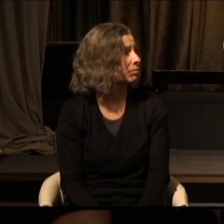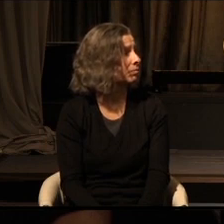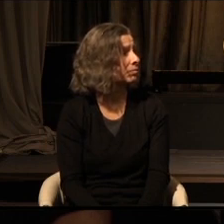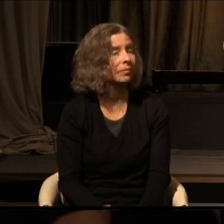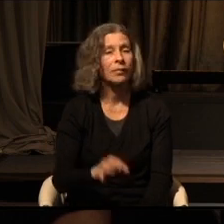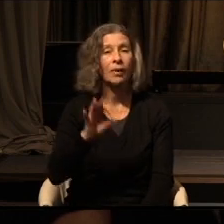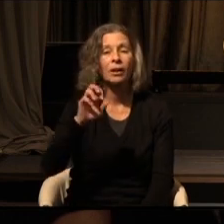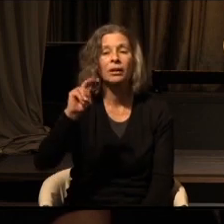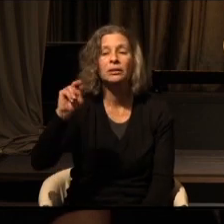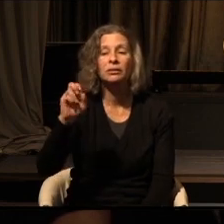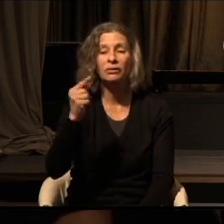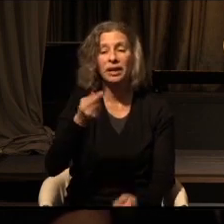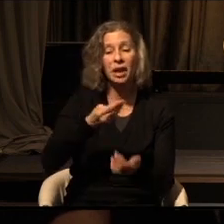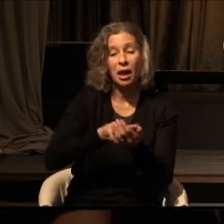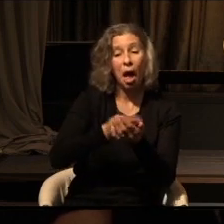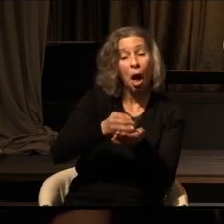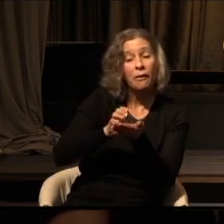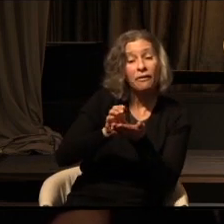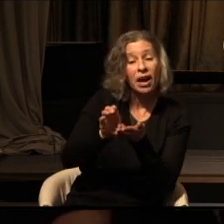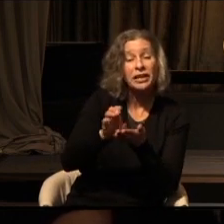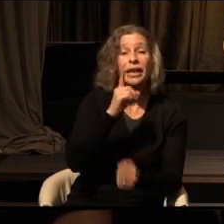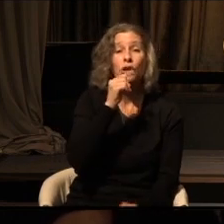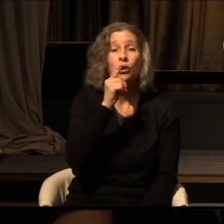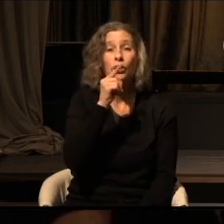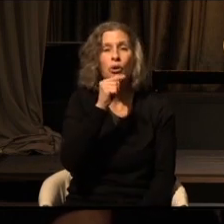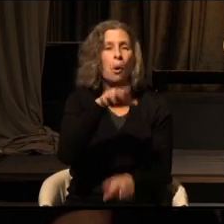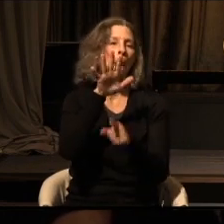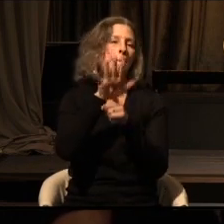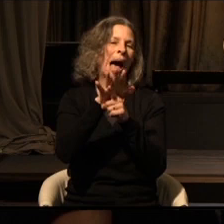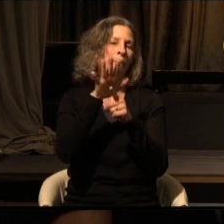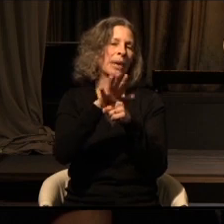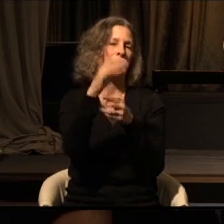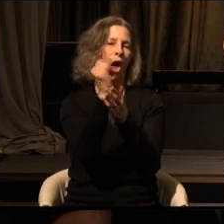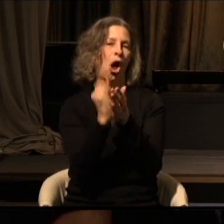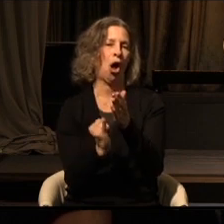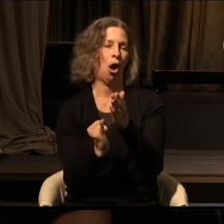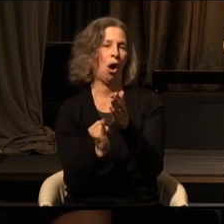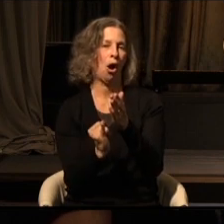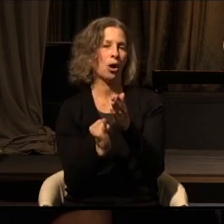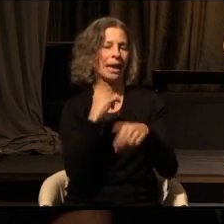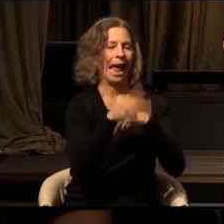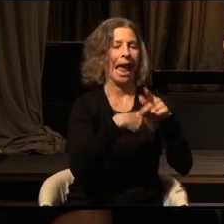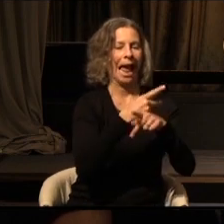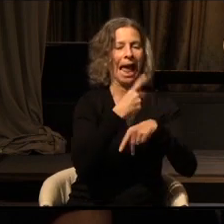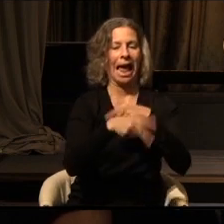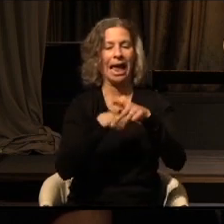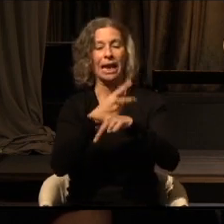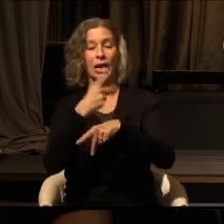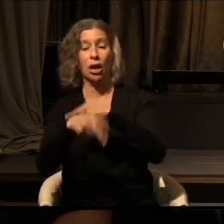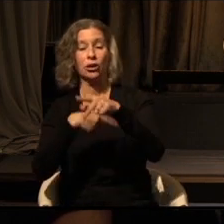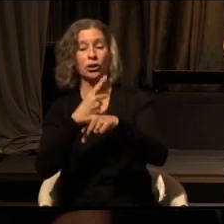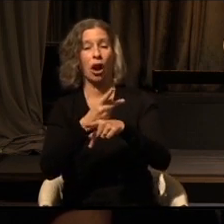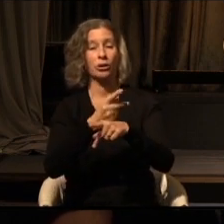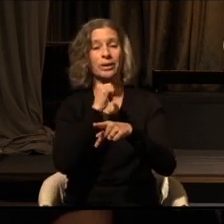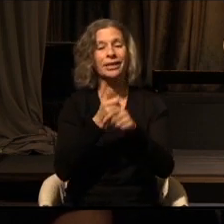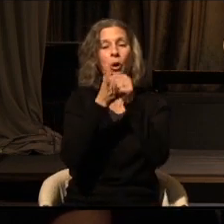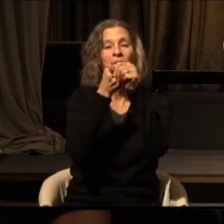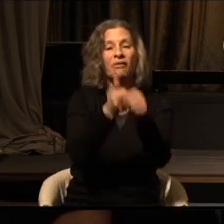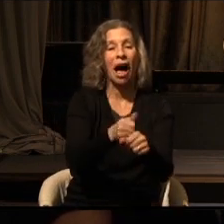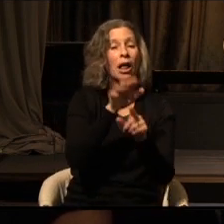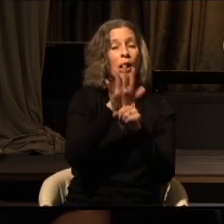Funding is generally given to mainstream majority art forms, and genres and practices that fall outside of these are not